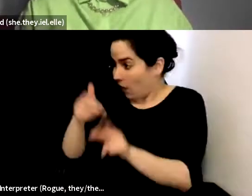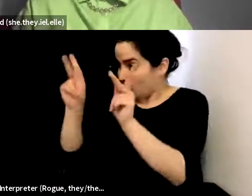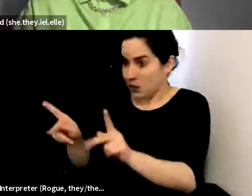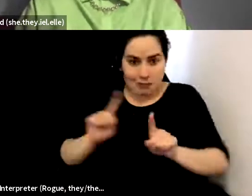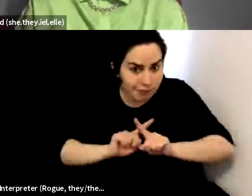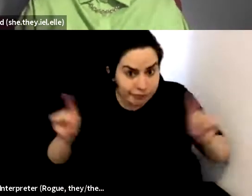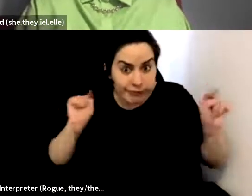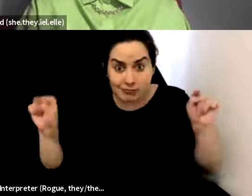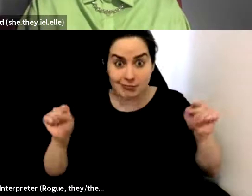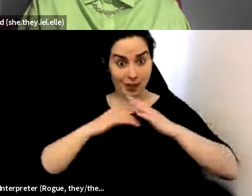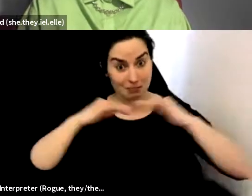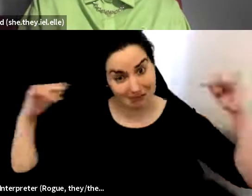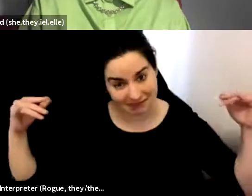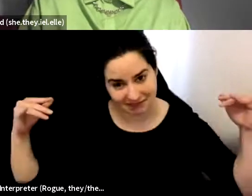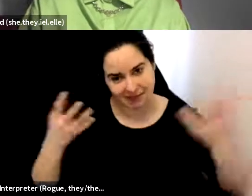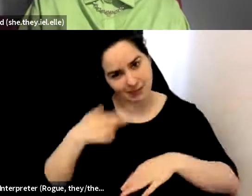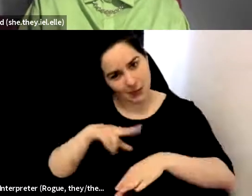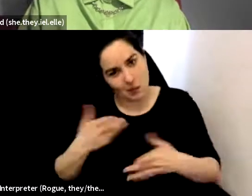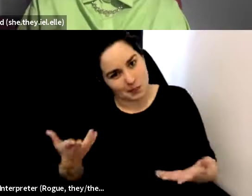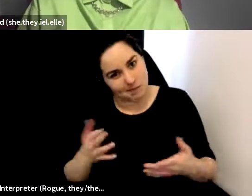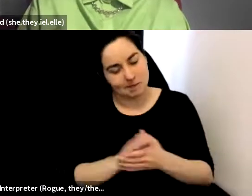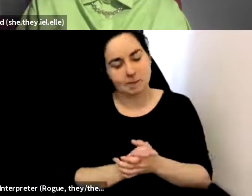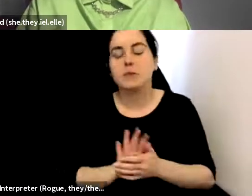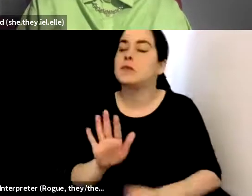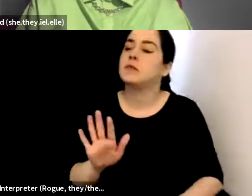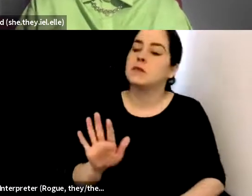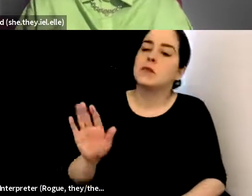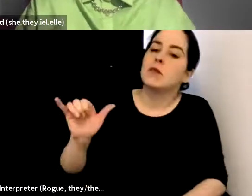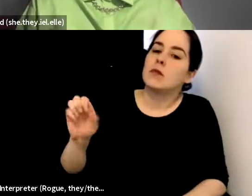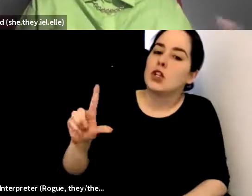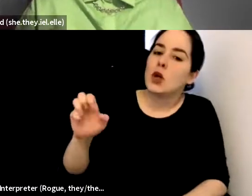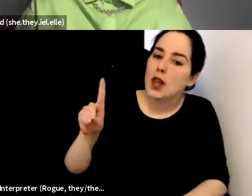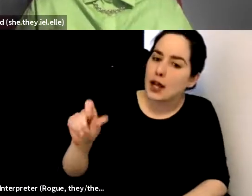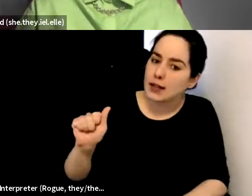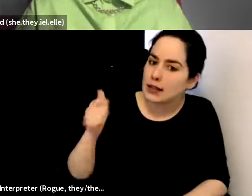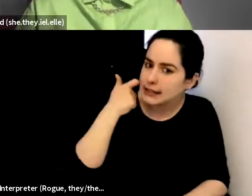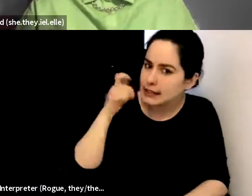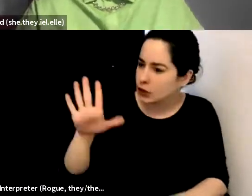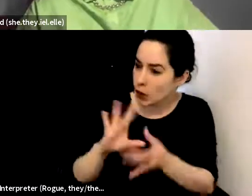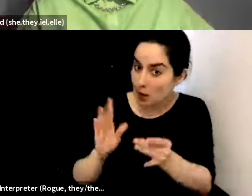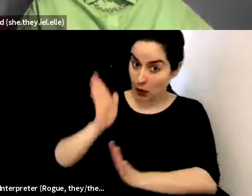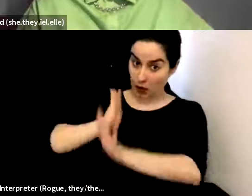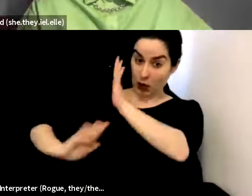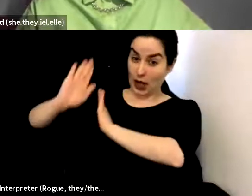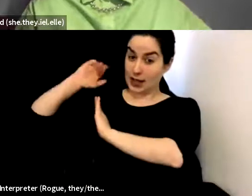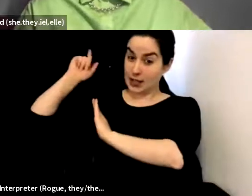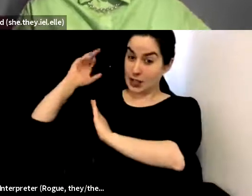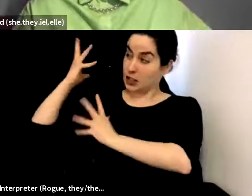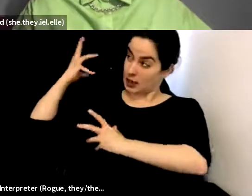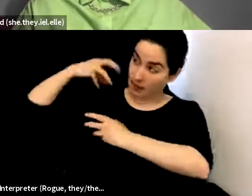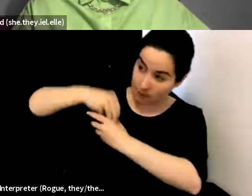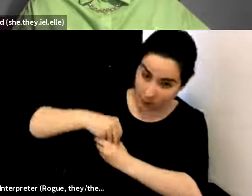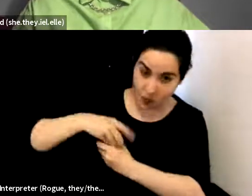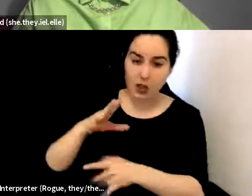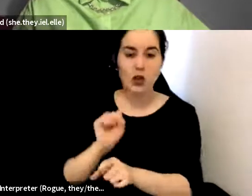earlier, Yolanda, you touched about your ancestors' role in your process of art making. And